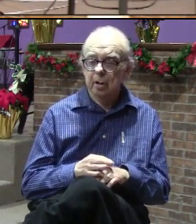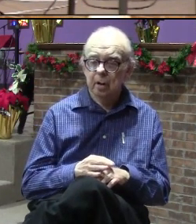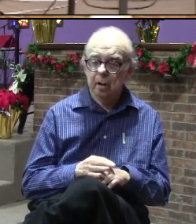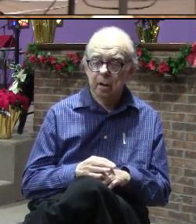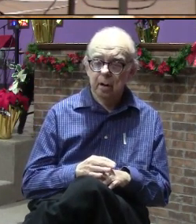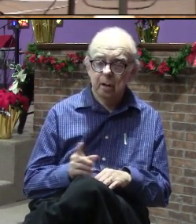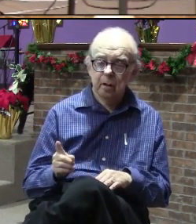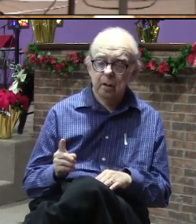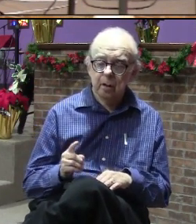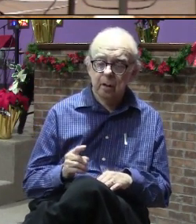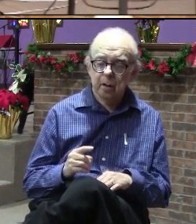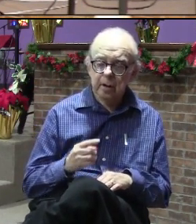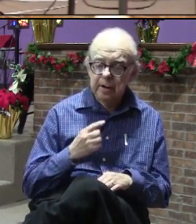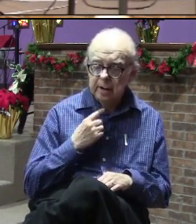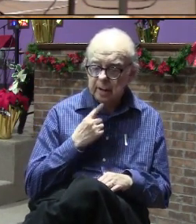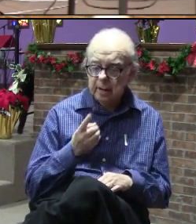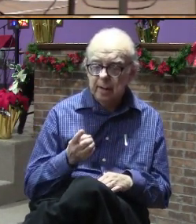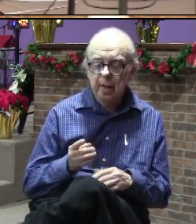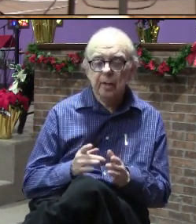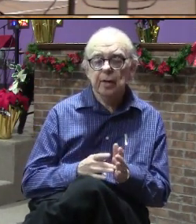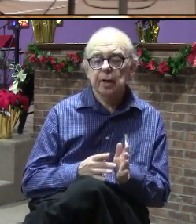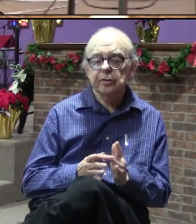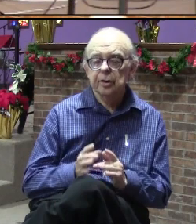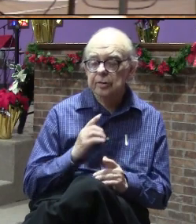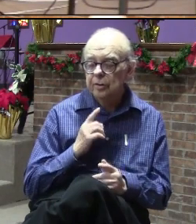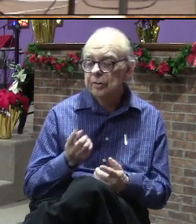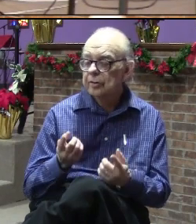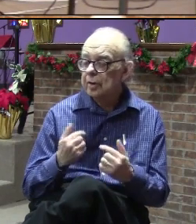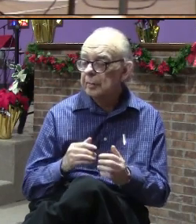are they being told that Jesus is coming?